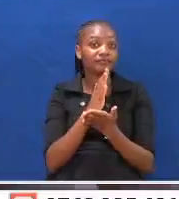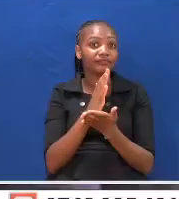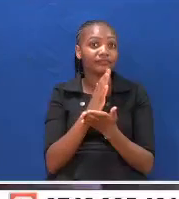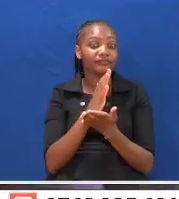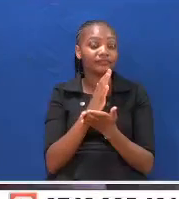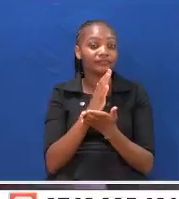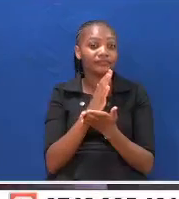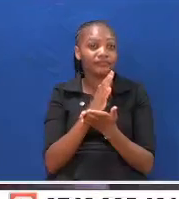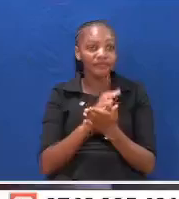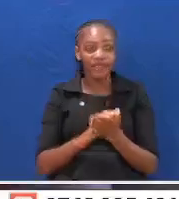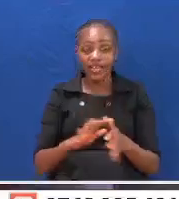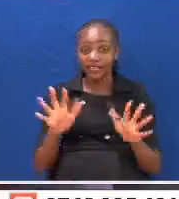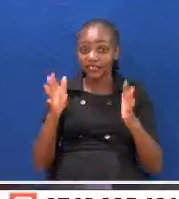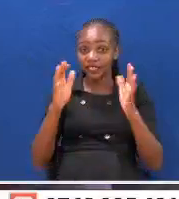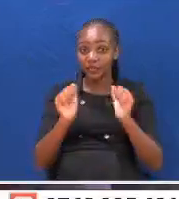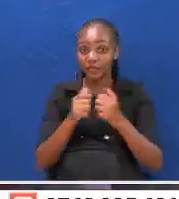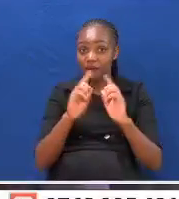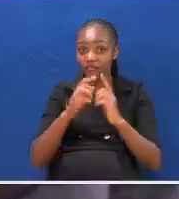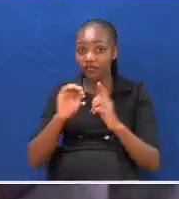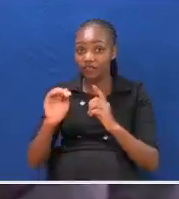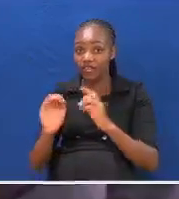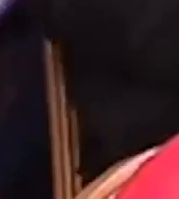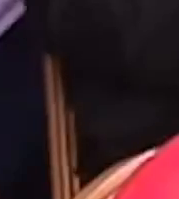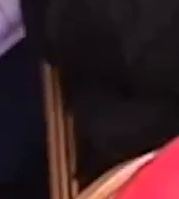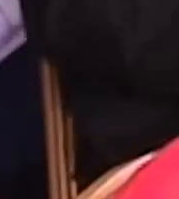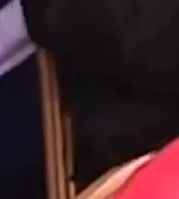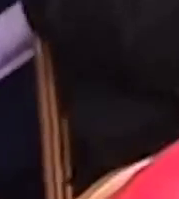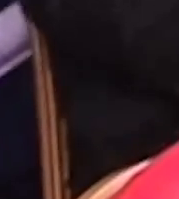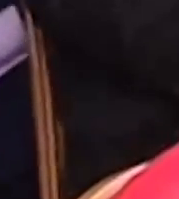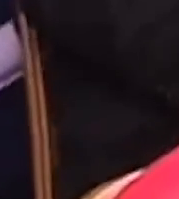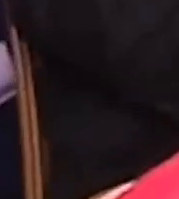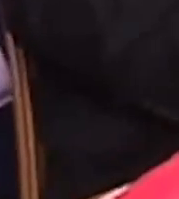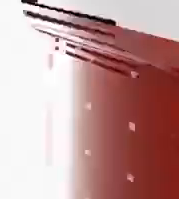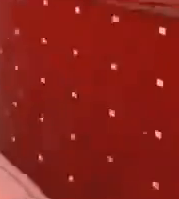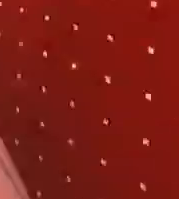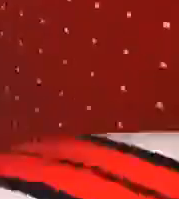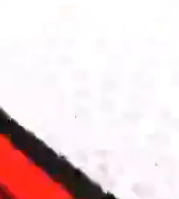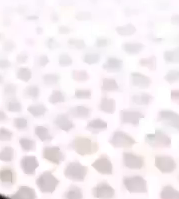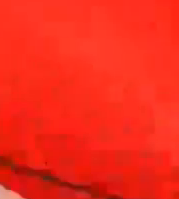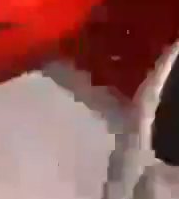were held in various counties in the country. Linette Gidwa, TV 47.